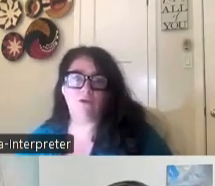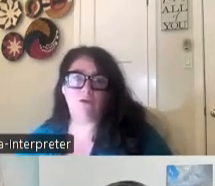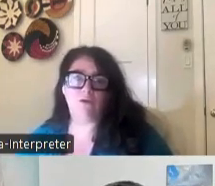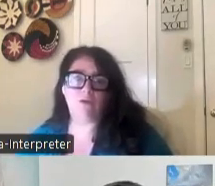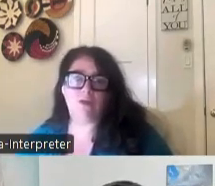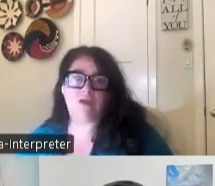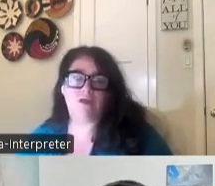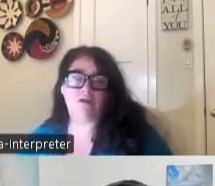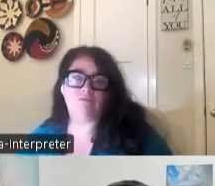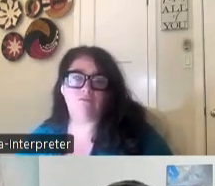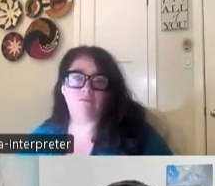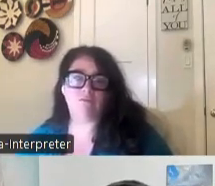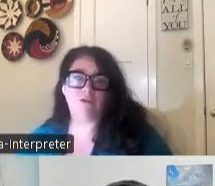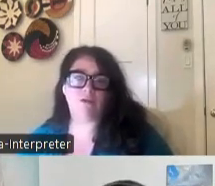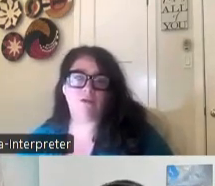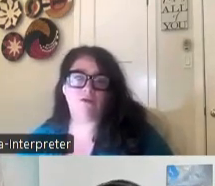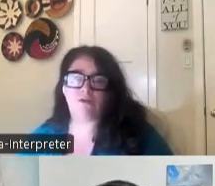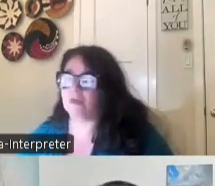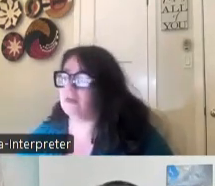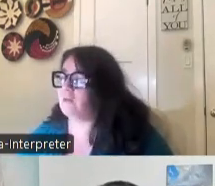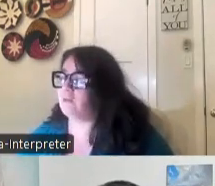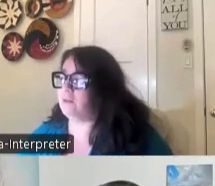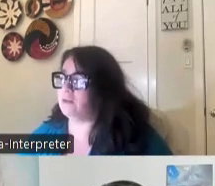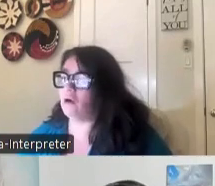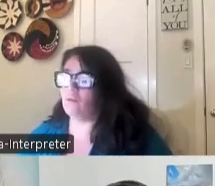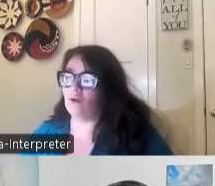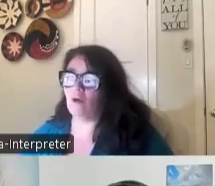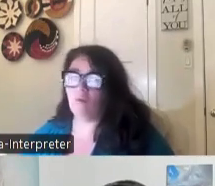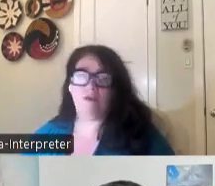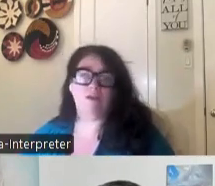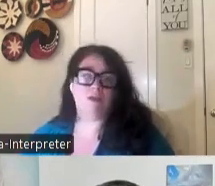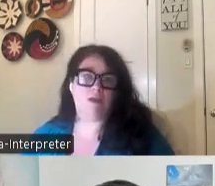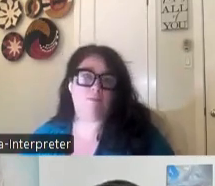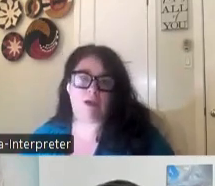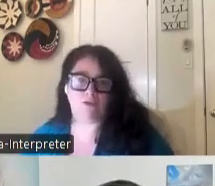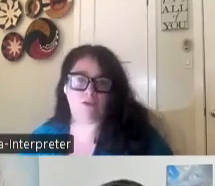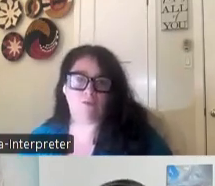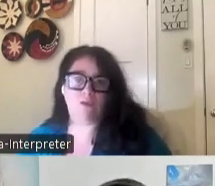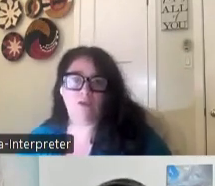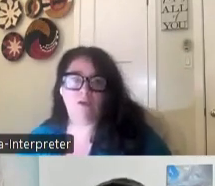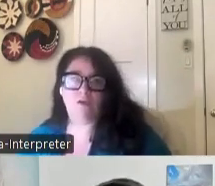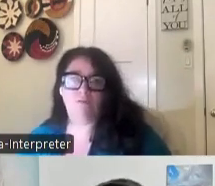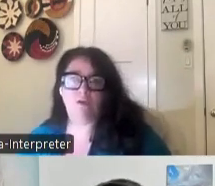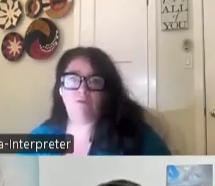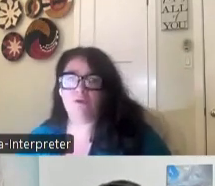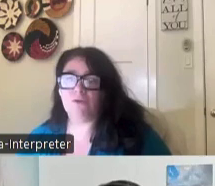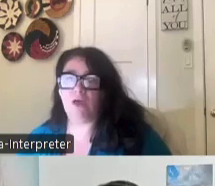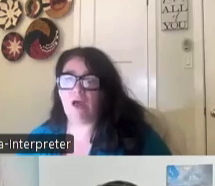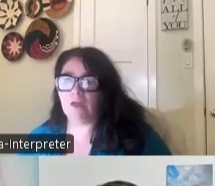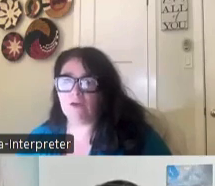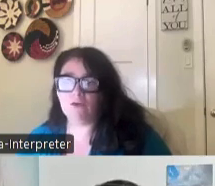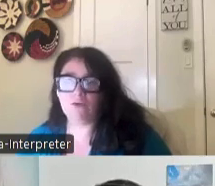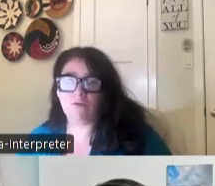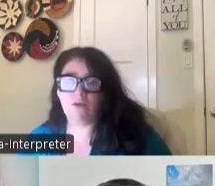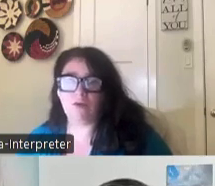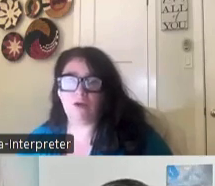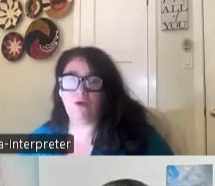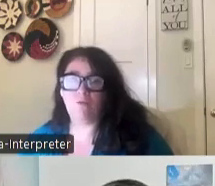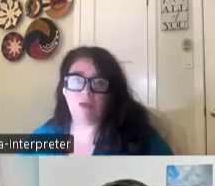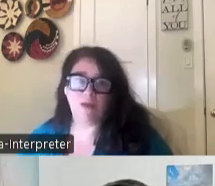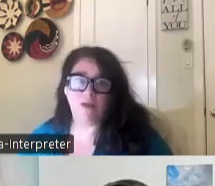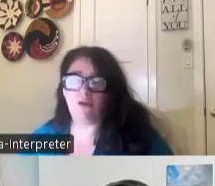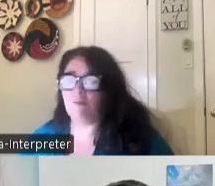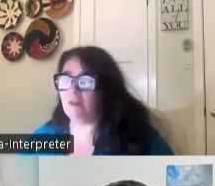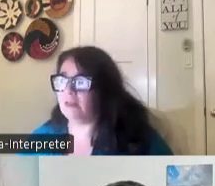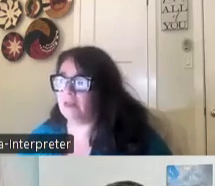pace. So we saw a period around the year between the year 2000 and 2010 where global warming was a bit slower than it